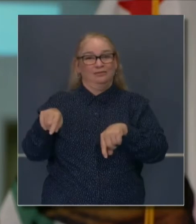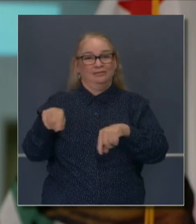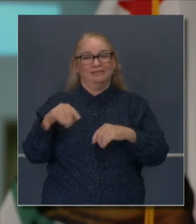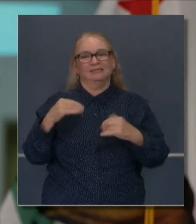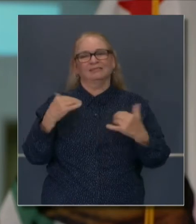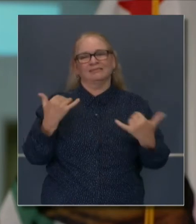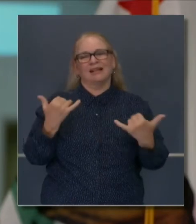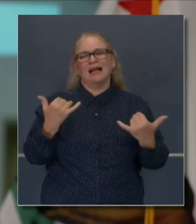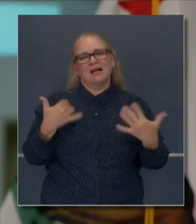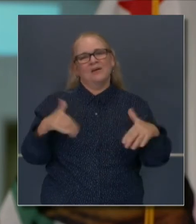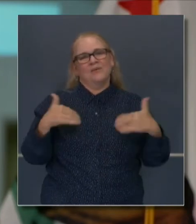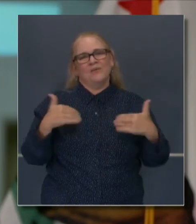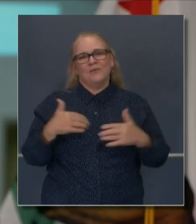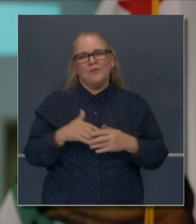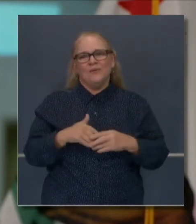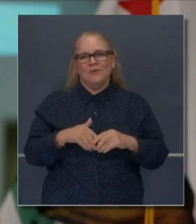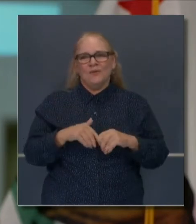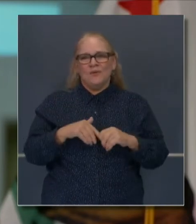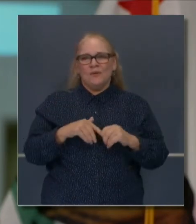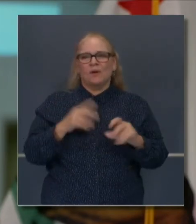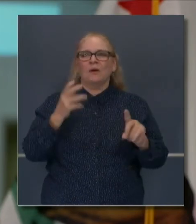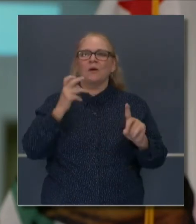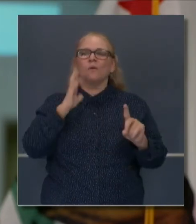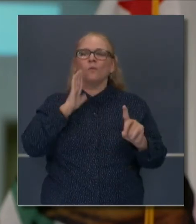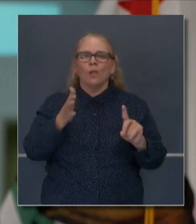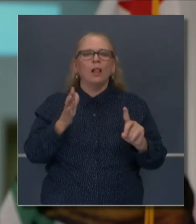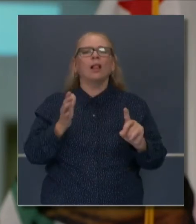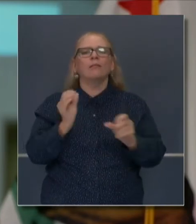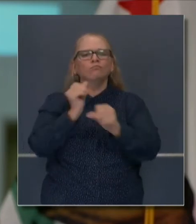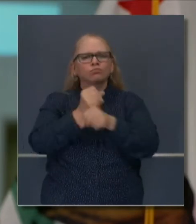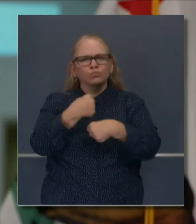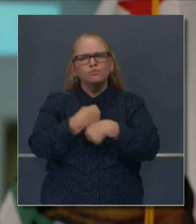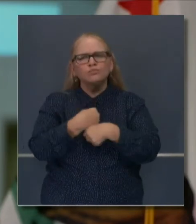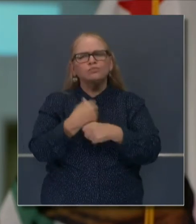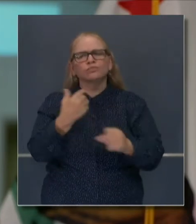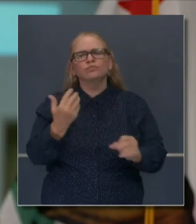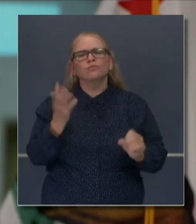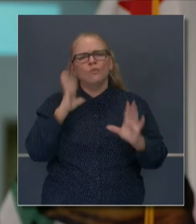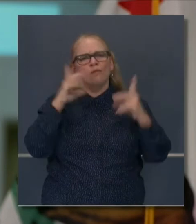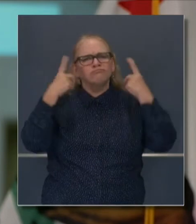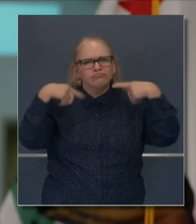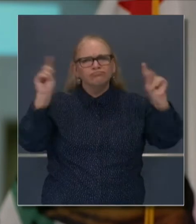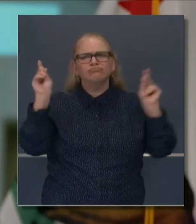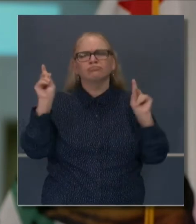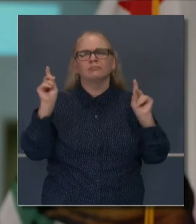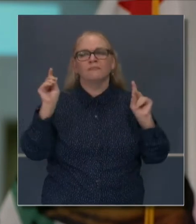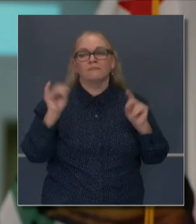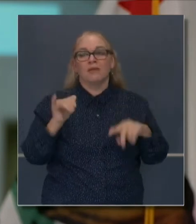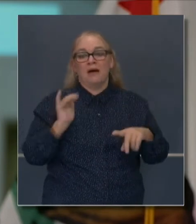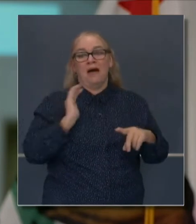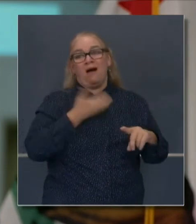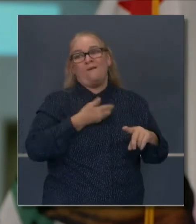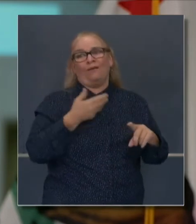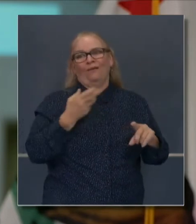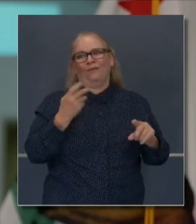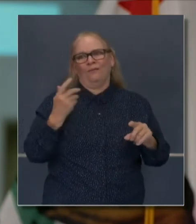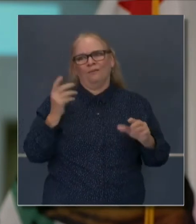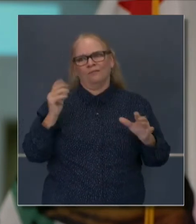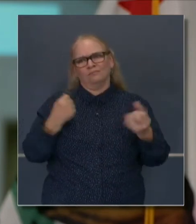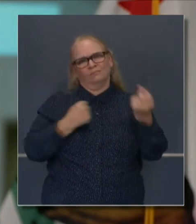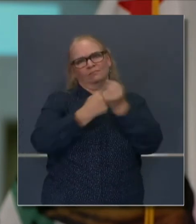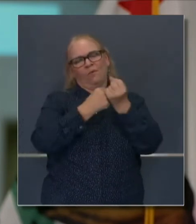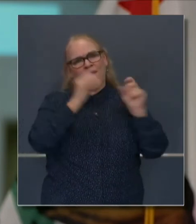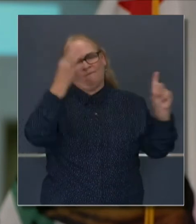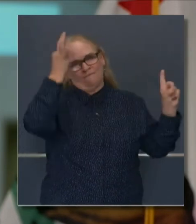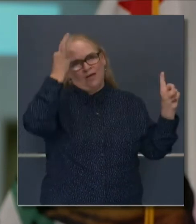one that will bear fruit as it relates to efforts of the federal government to do more to support American citizens